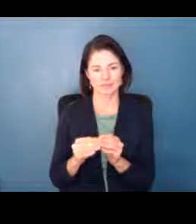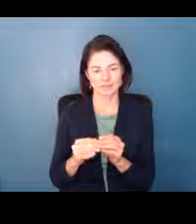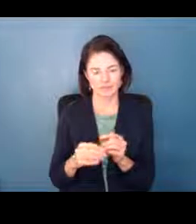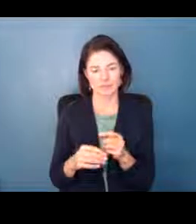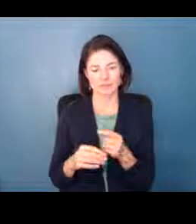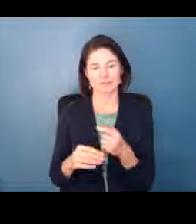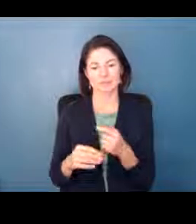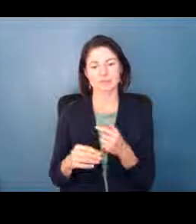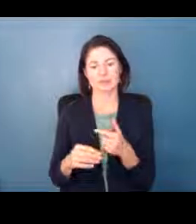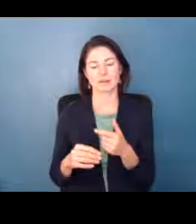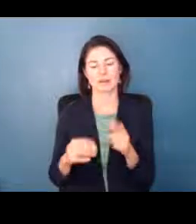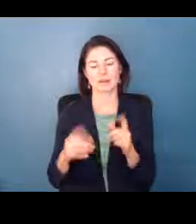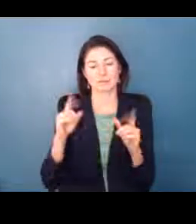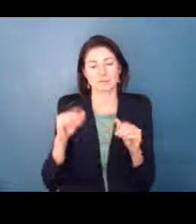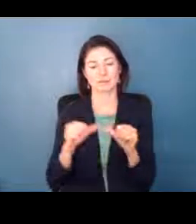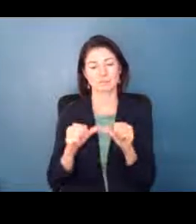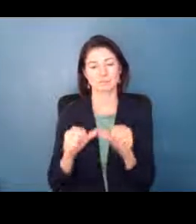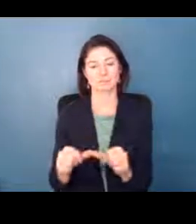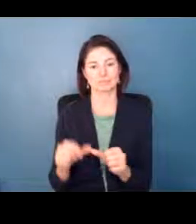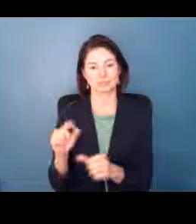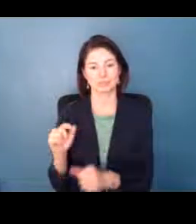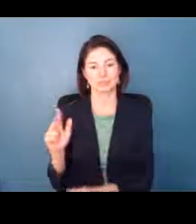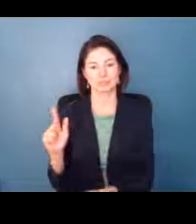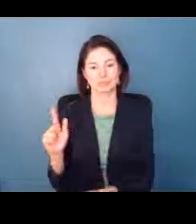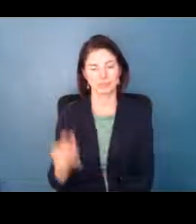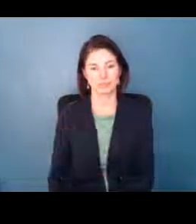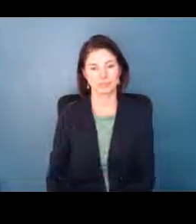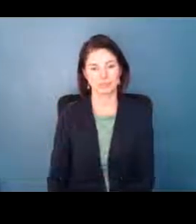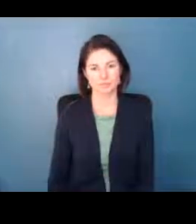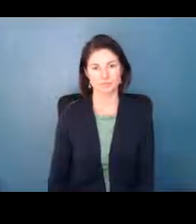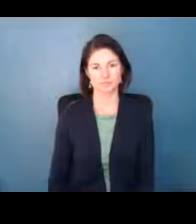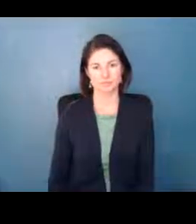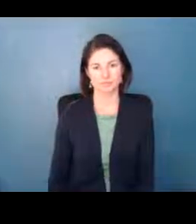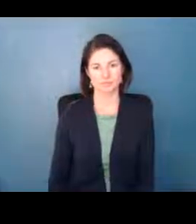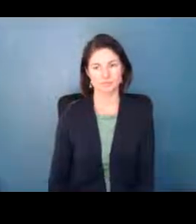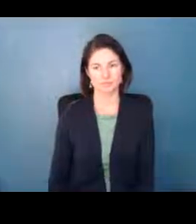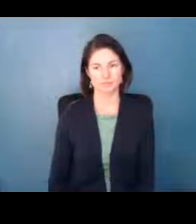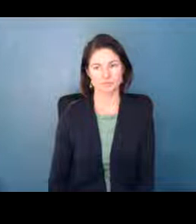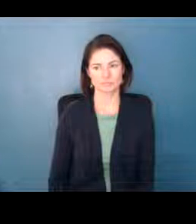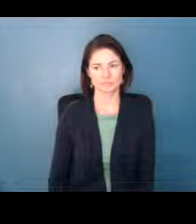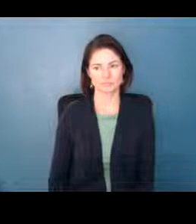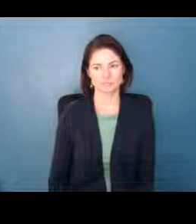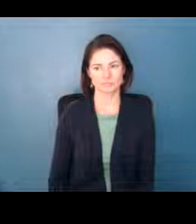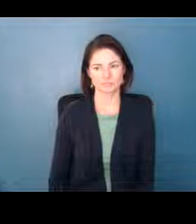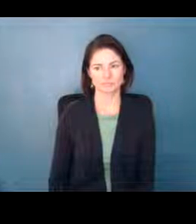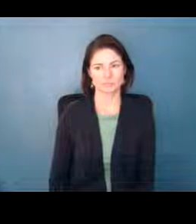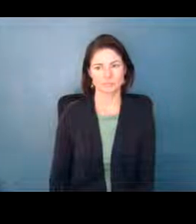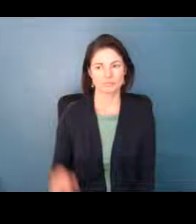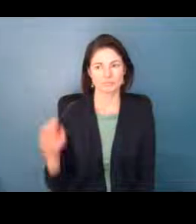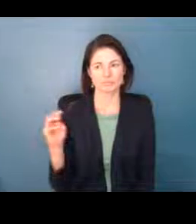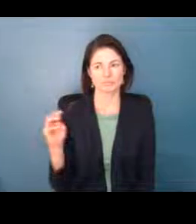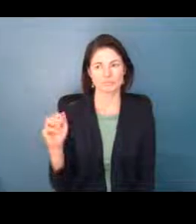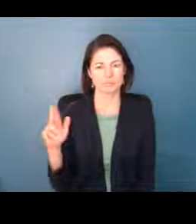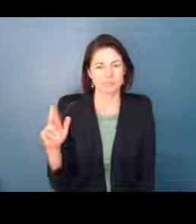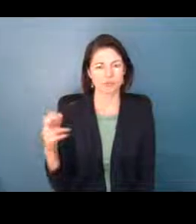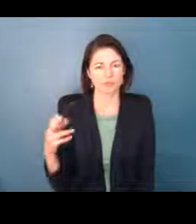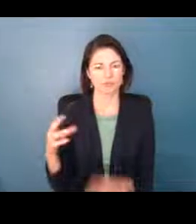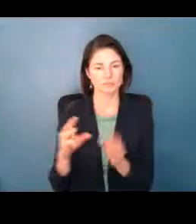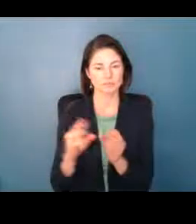of 2023. Having a check-in at the March meeting will give Caltrans an opportunity to provide a detailed report on the